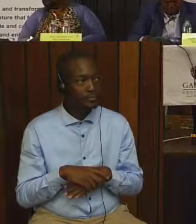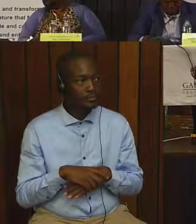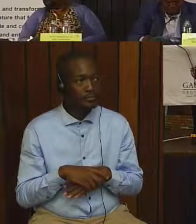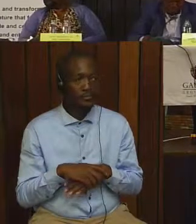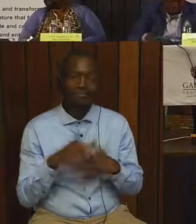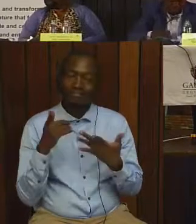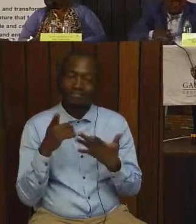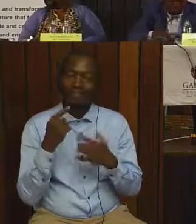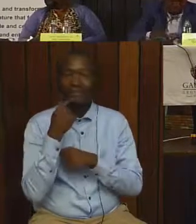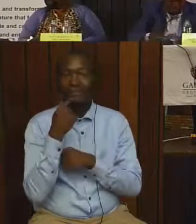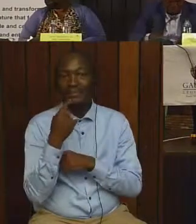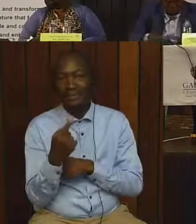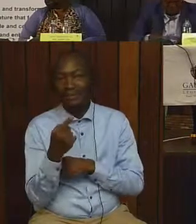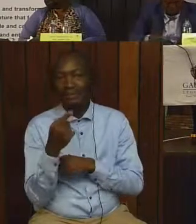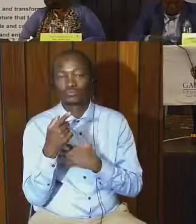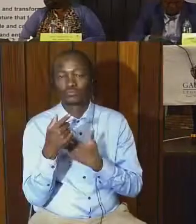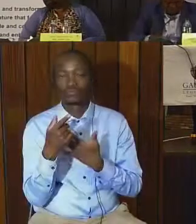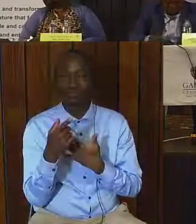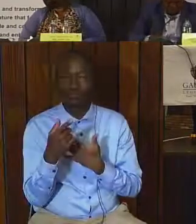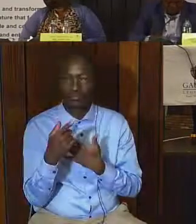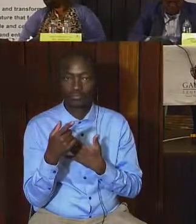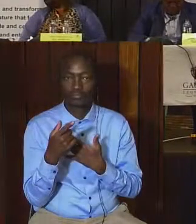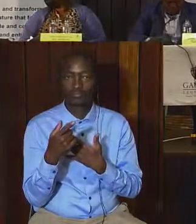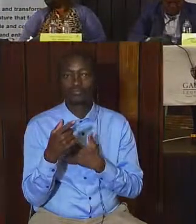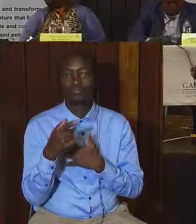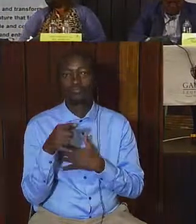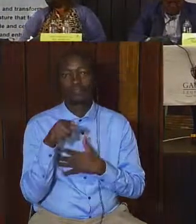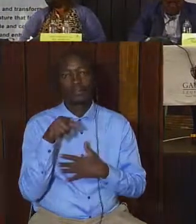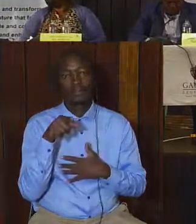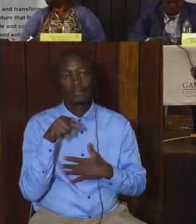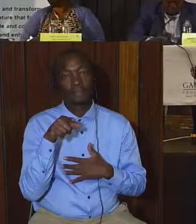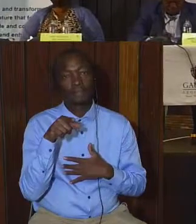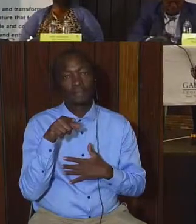me just indicate as well, this, the